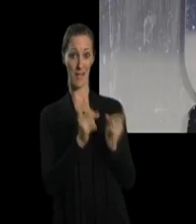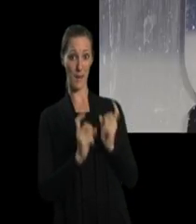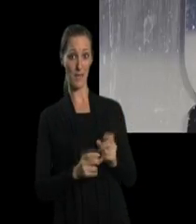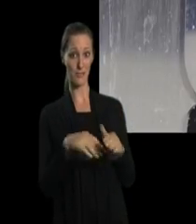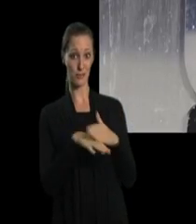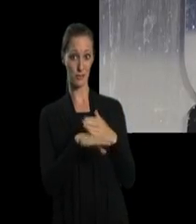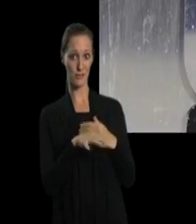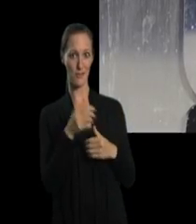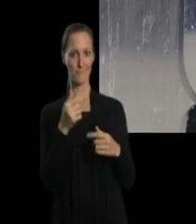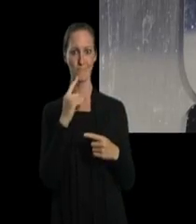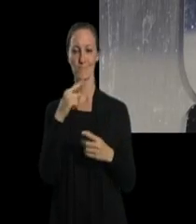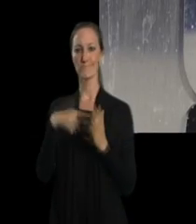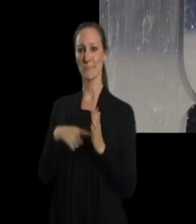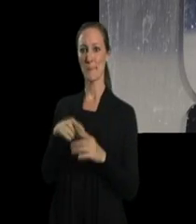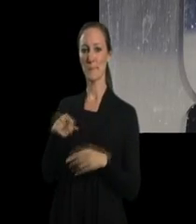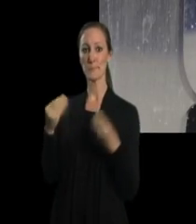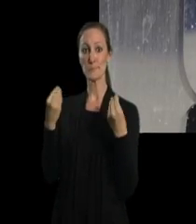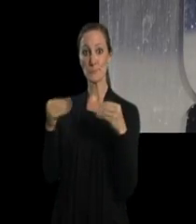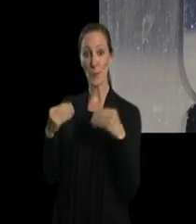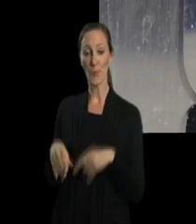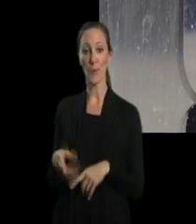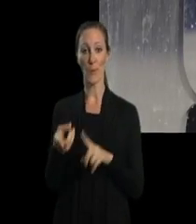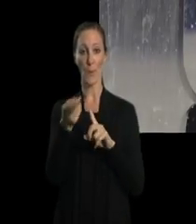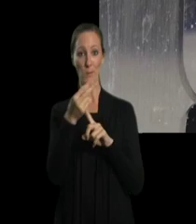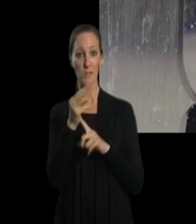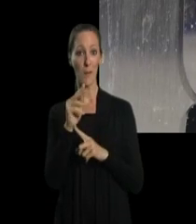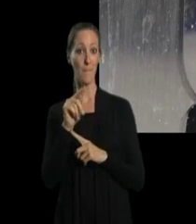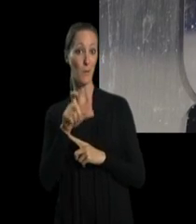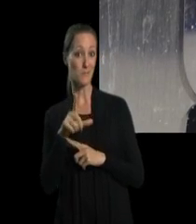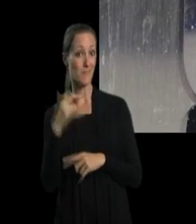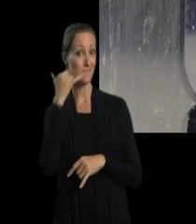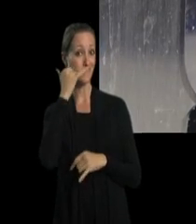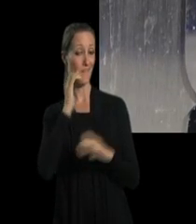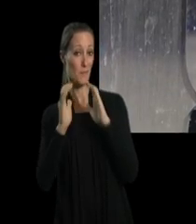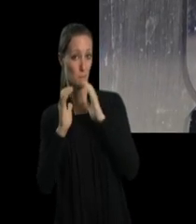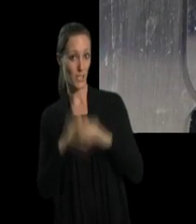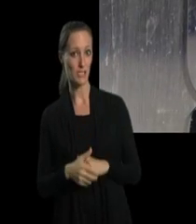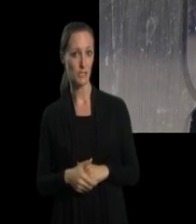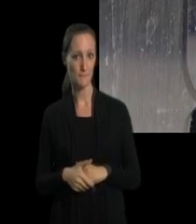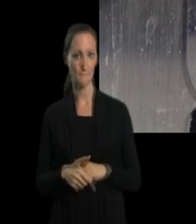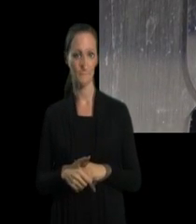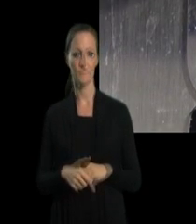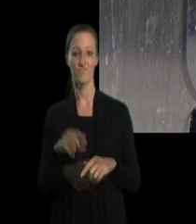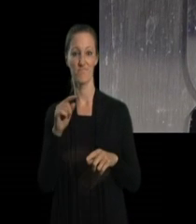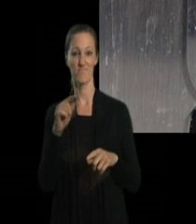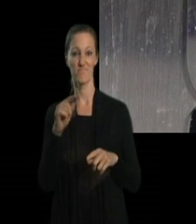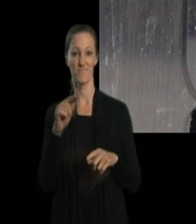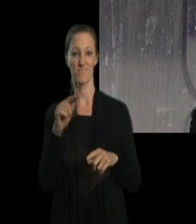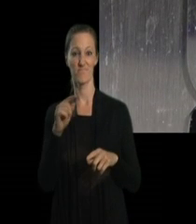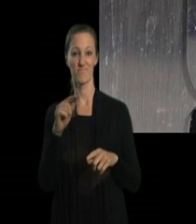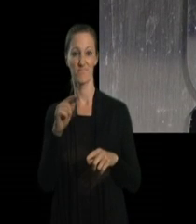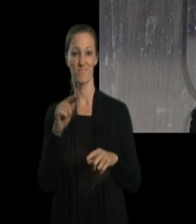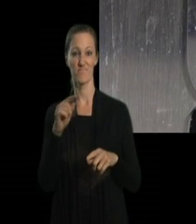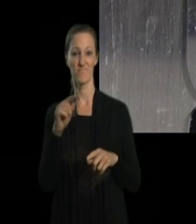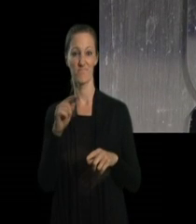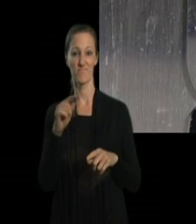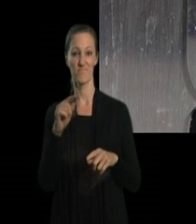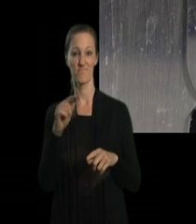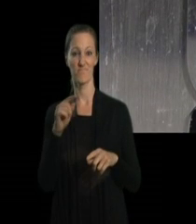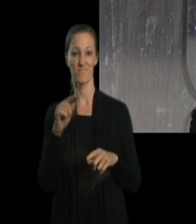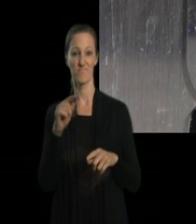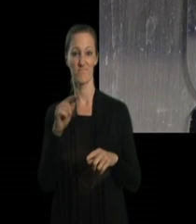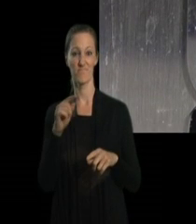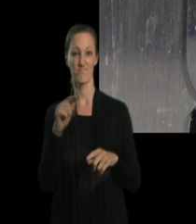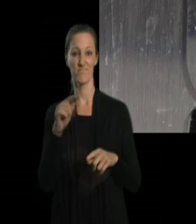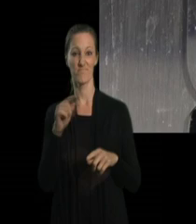would be retailers, hotels, motels, nonprofits, telecommunications. At a light rail station, a finger